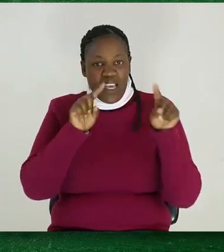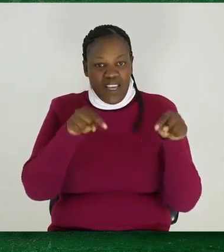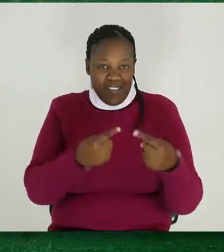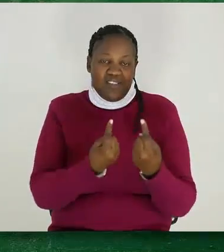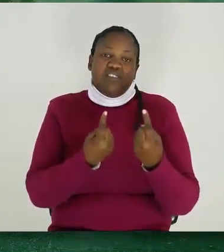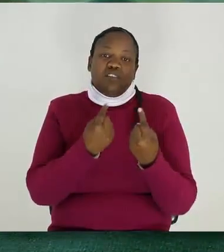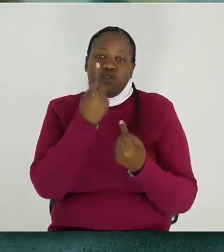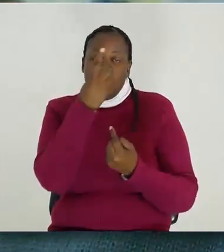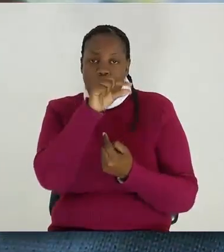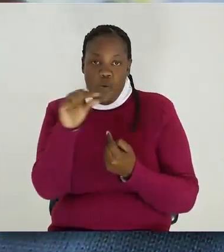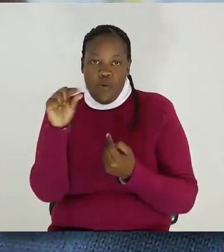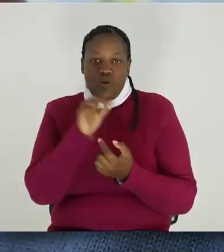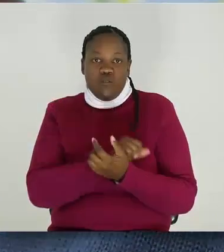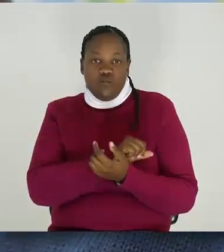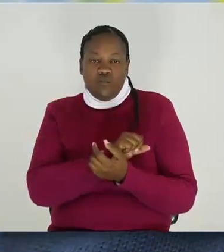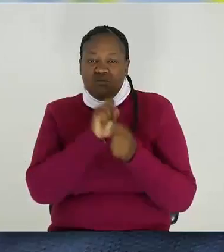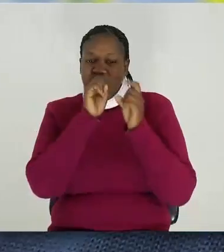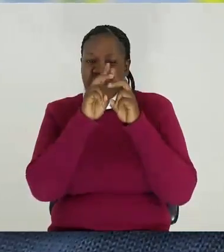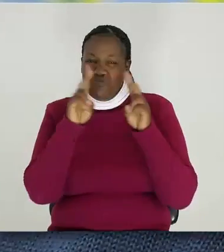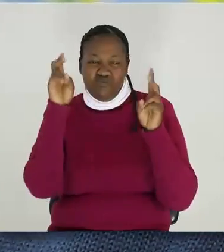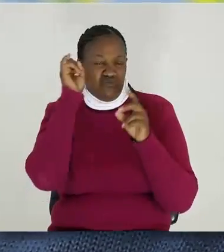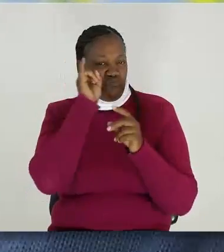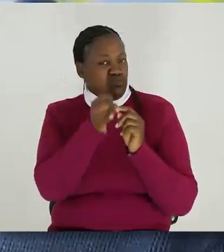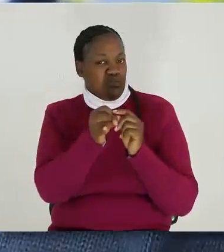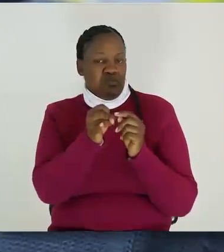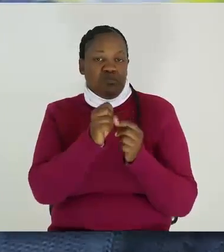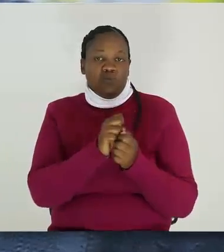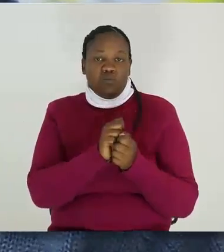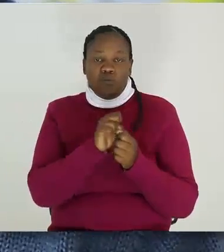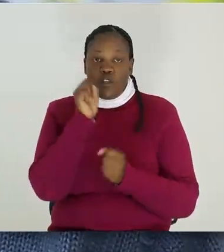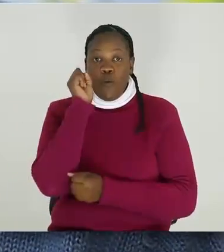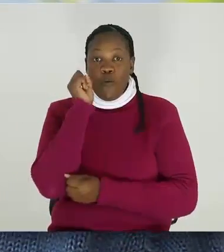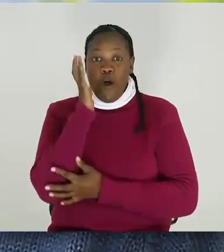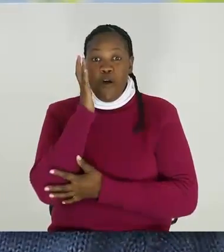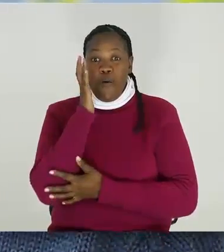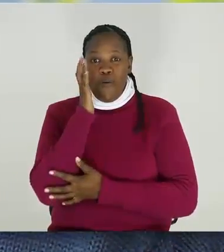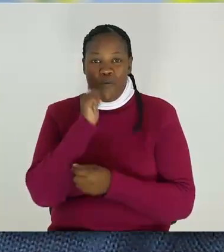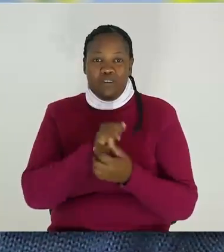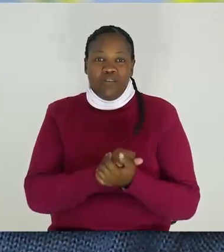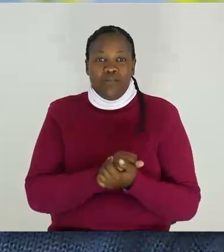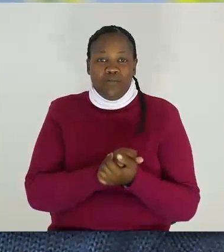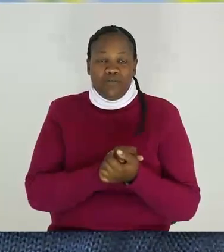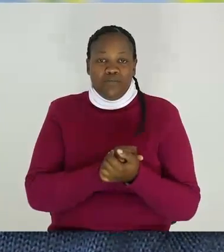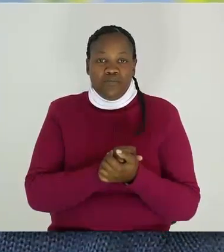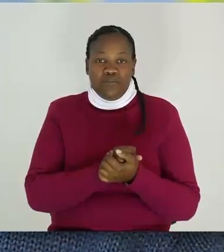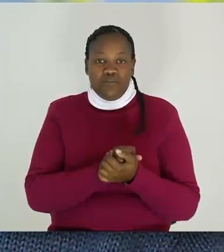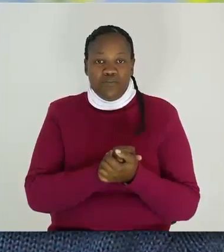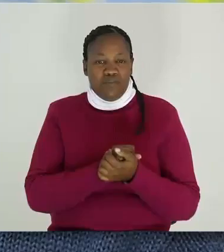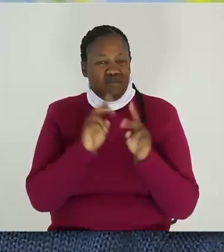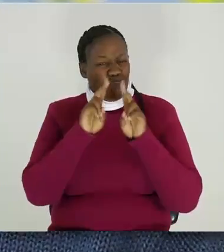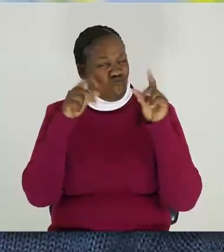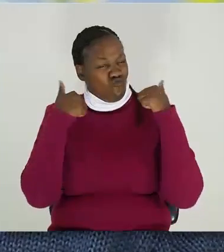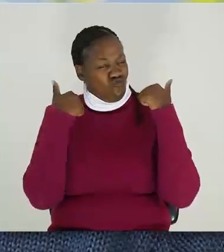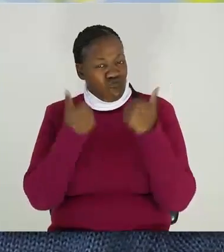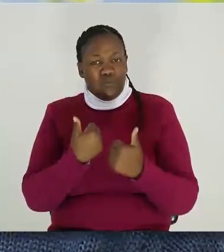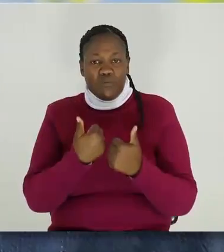cool. Isn't it cool that there are such clear guidelines that could help a poet write? I could use any